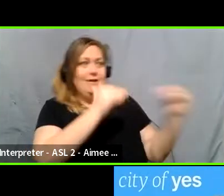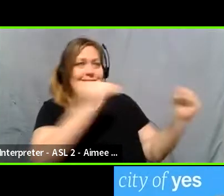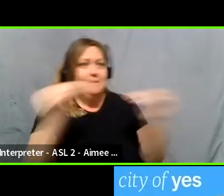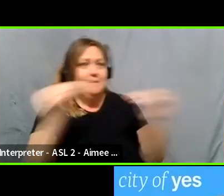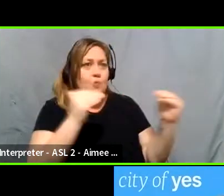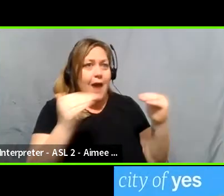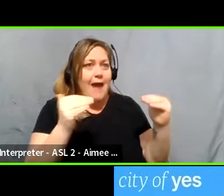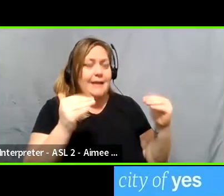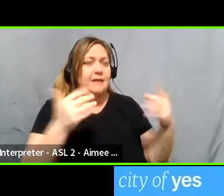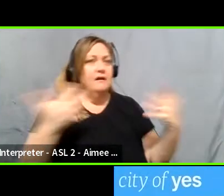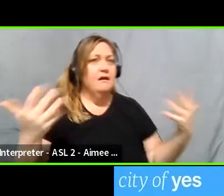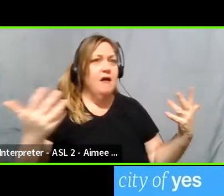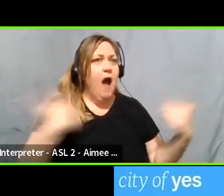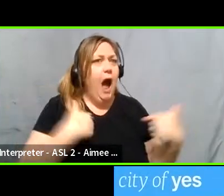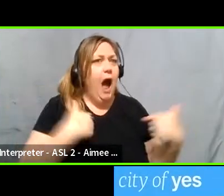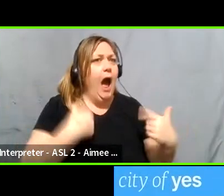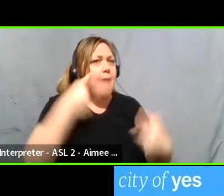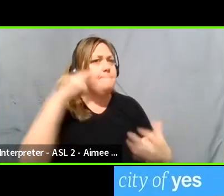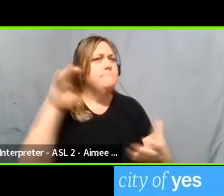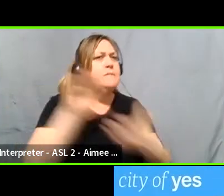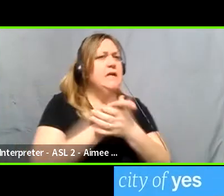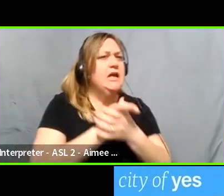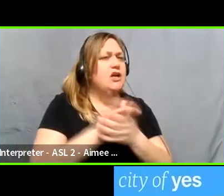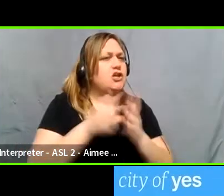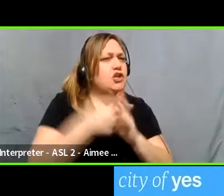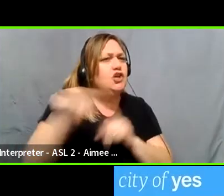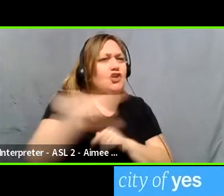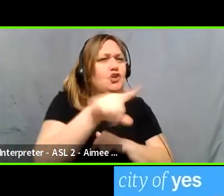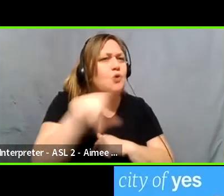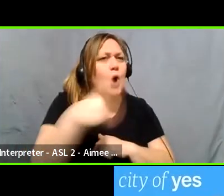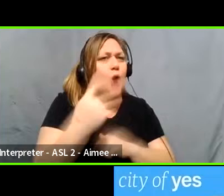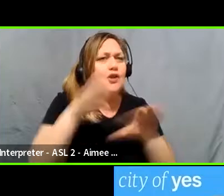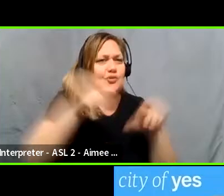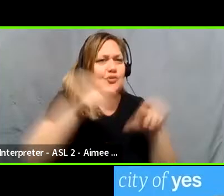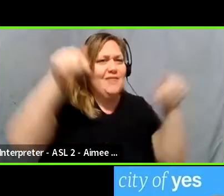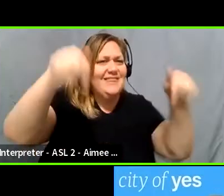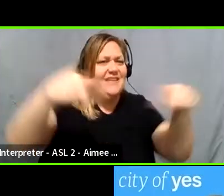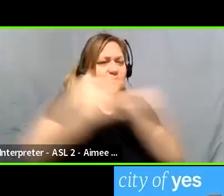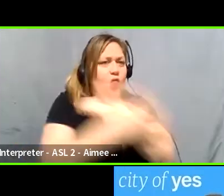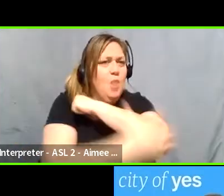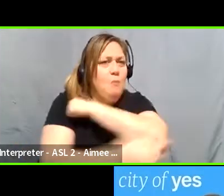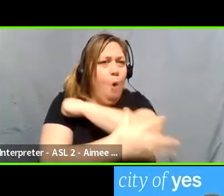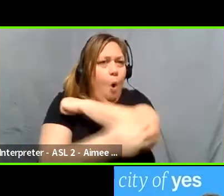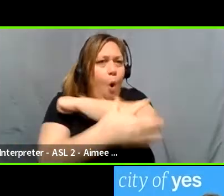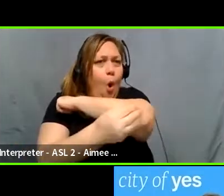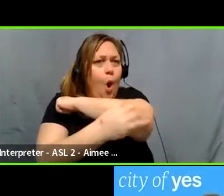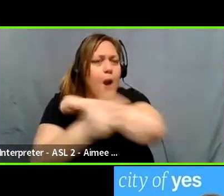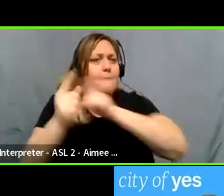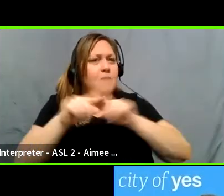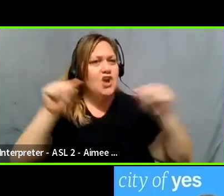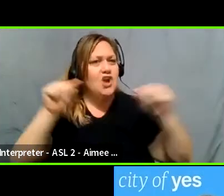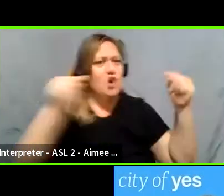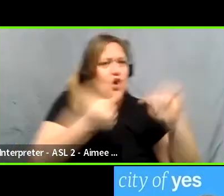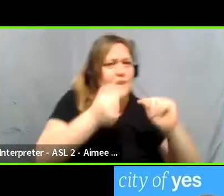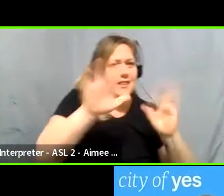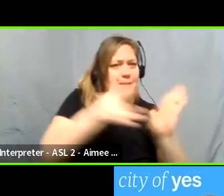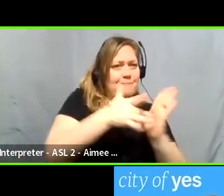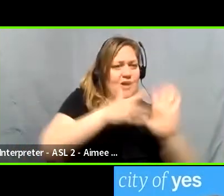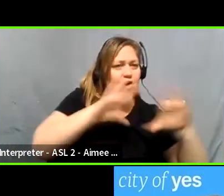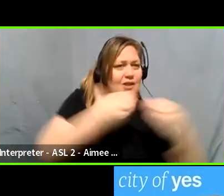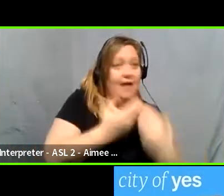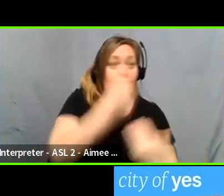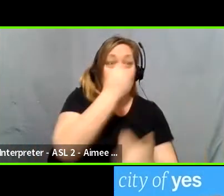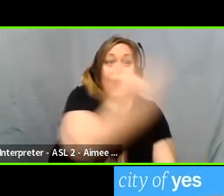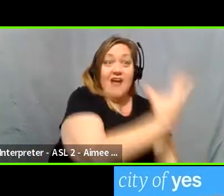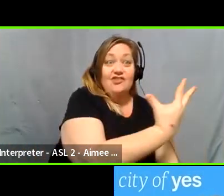know, I'm beginning to believe that you're only doing this for the poor, but you're hurting the middle class. The rich don't